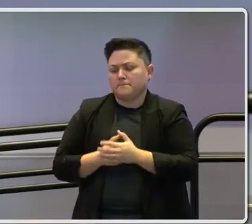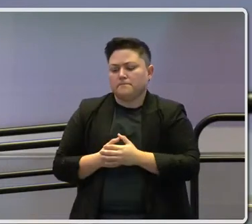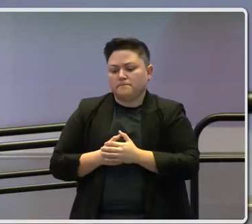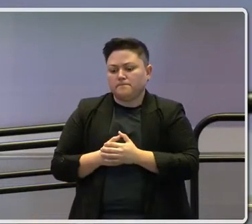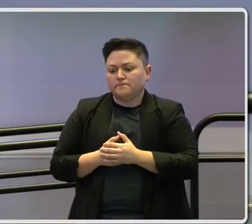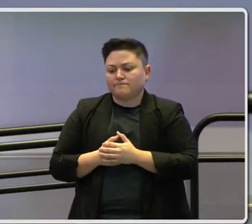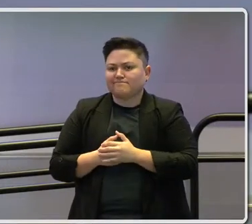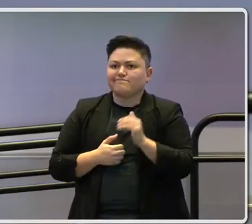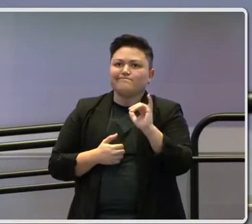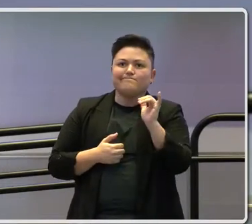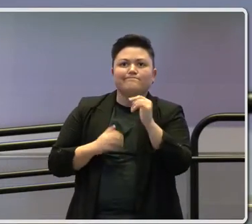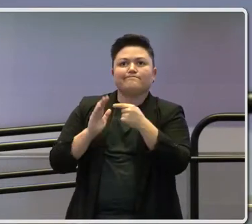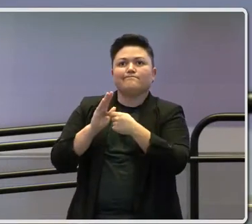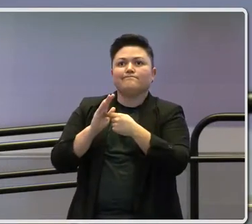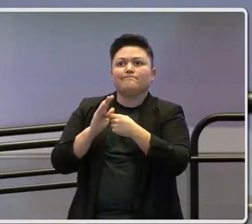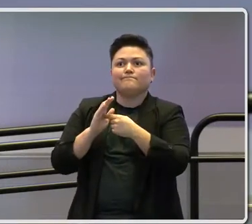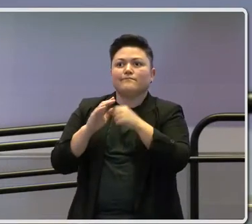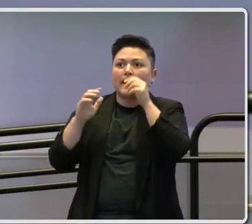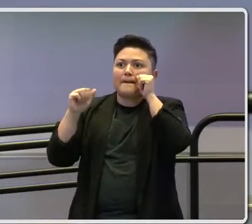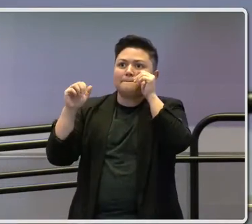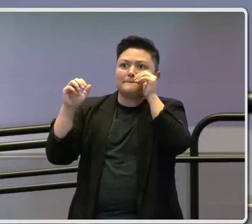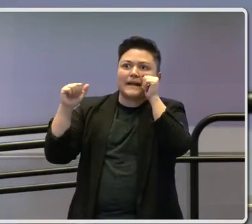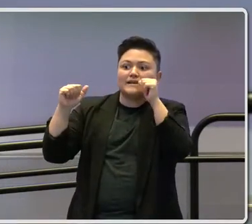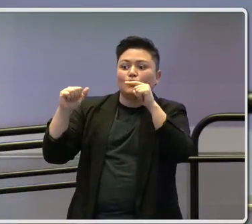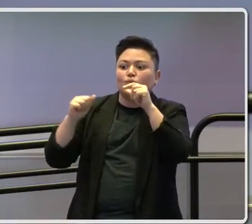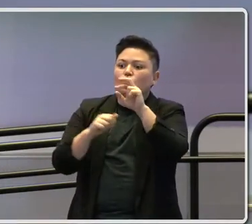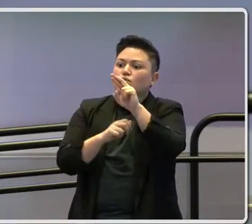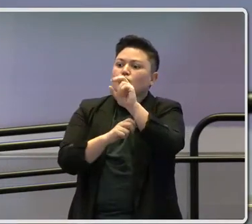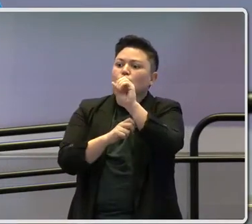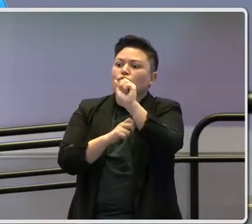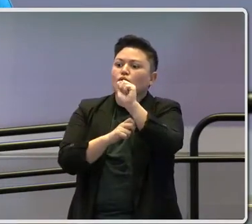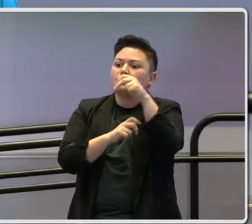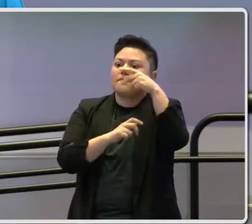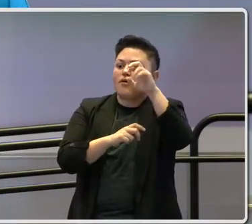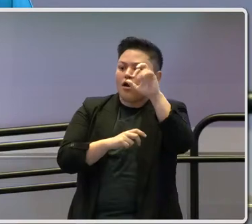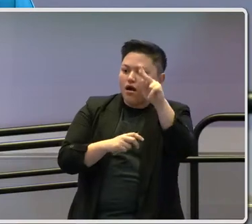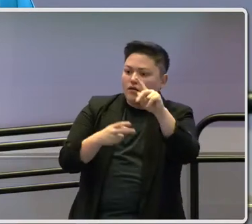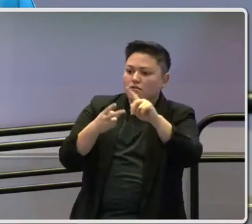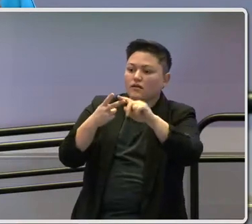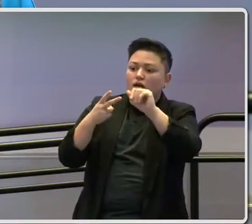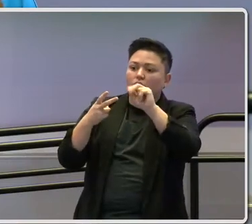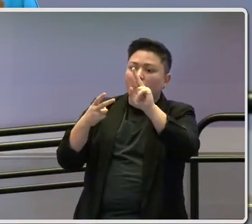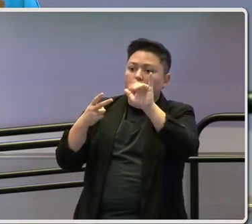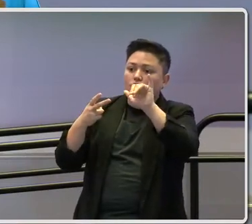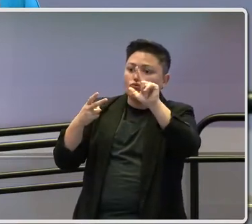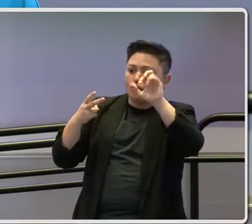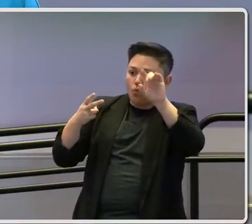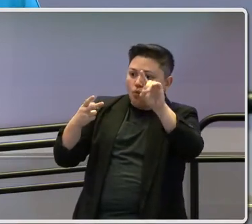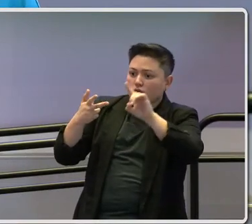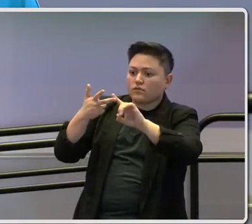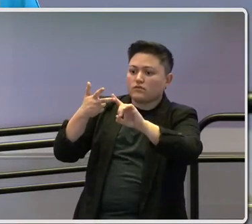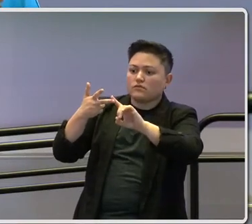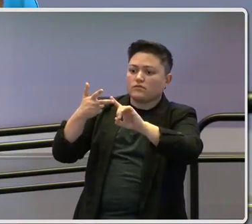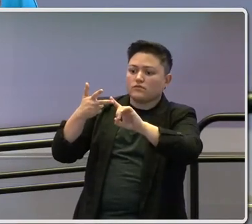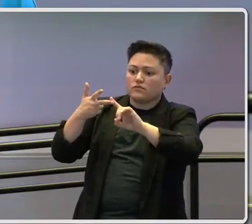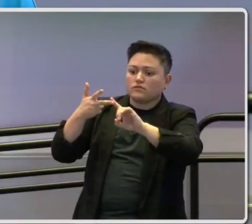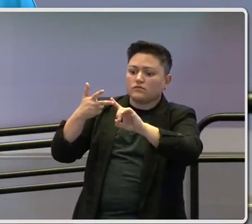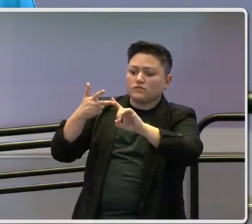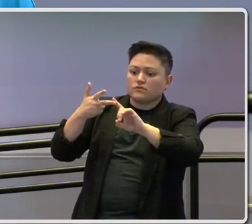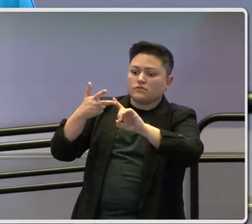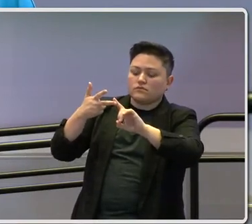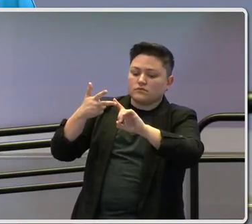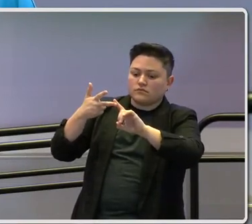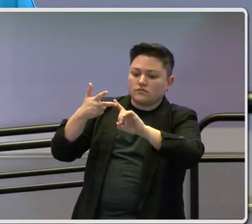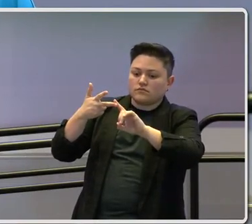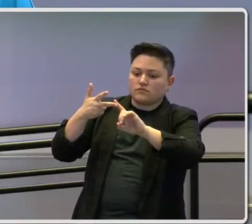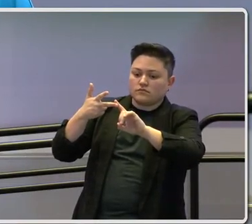Some like the amazing, remarkable Rosa Parks, Audre Lorde, modern day activists such